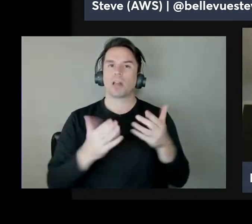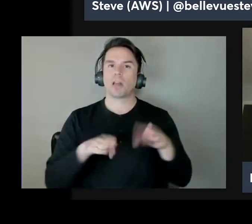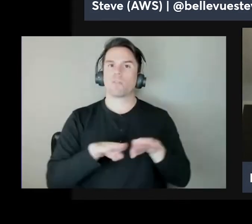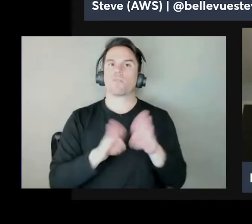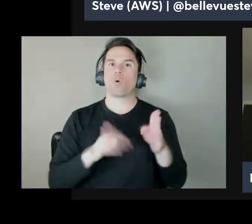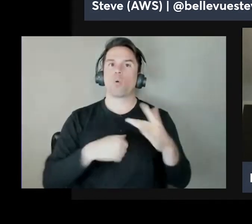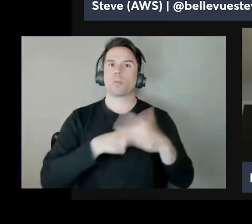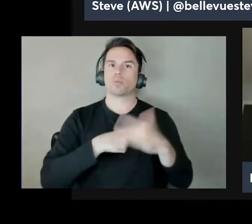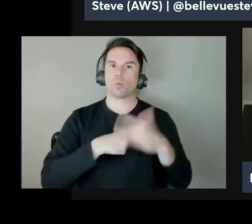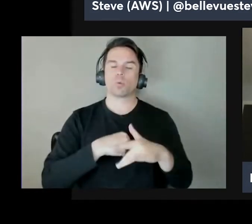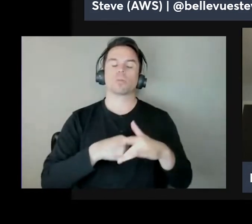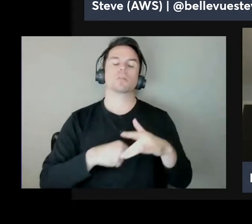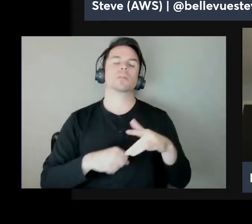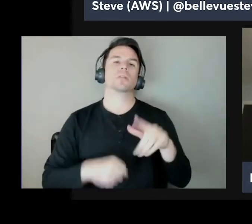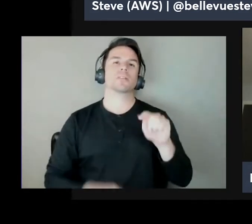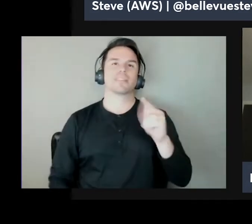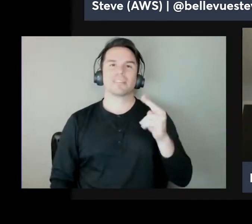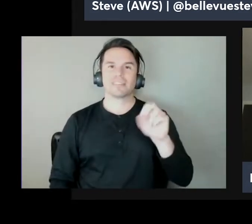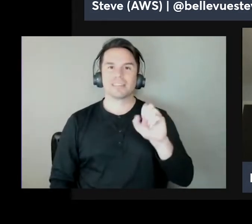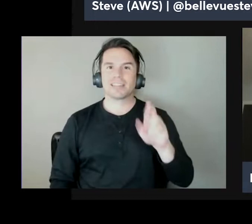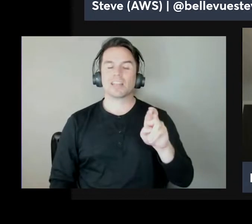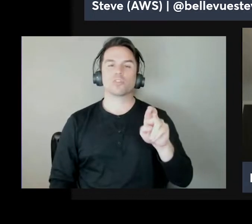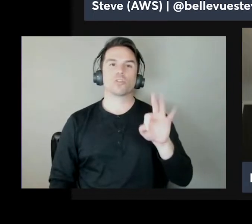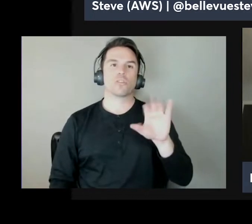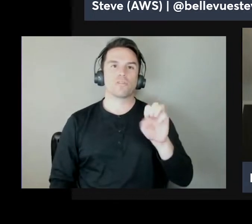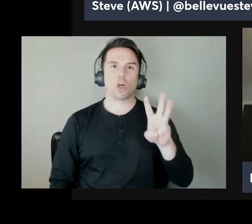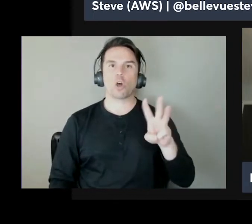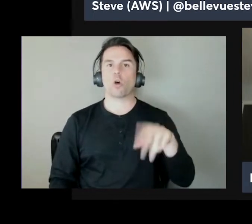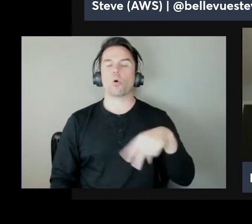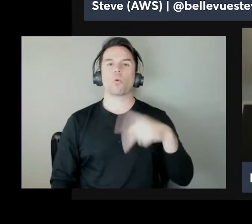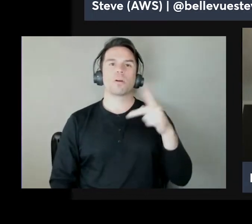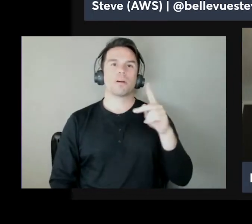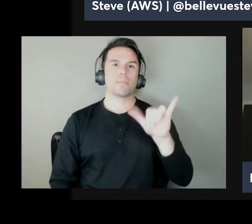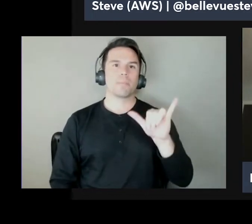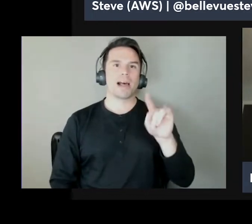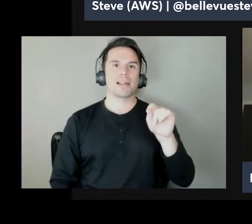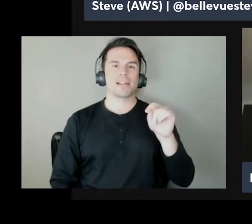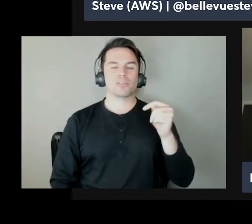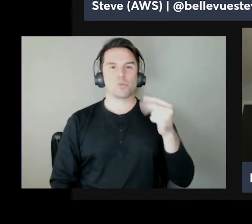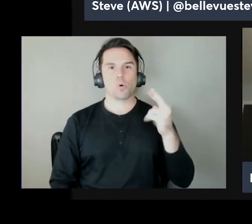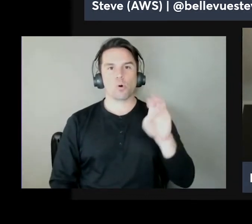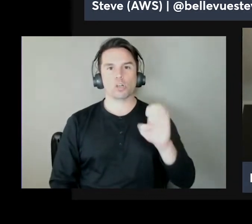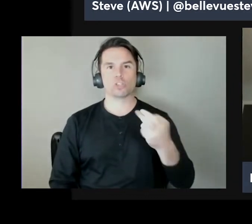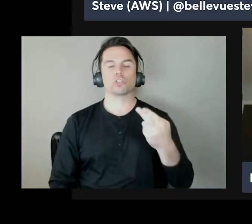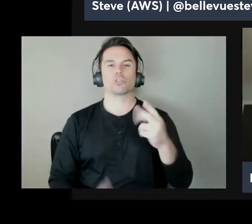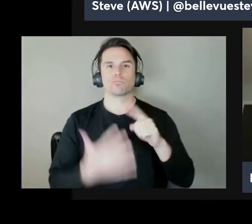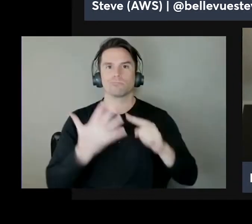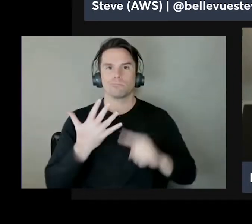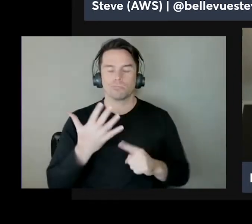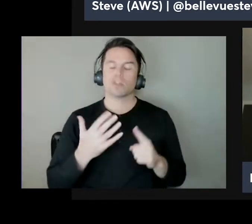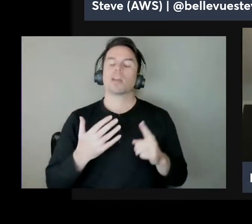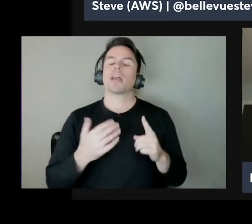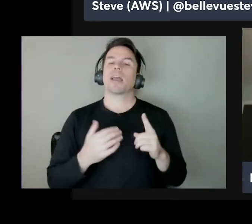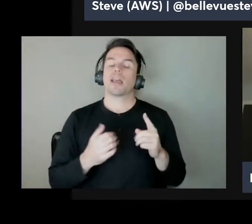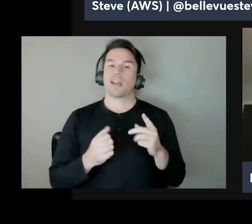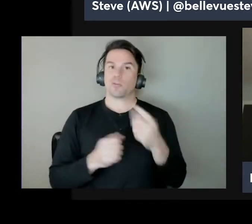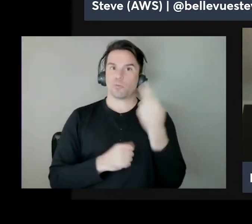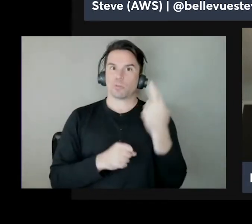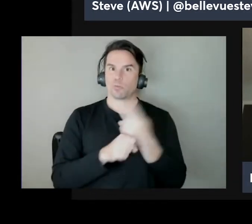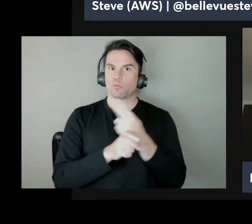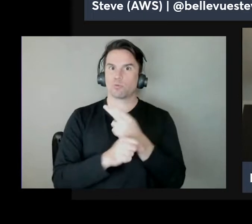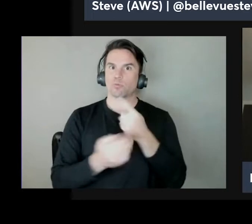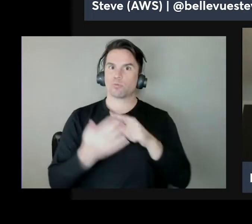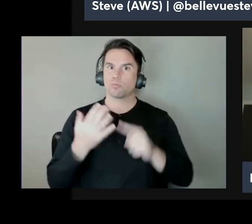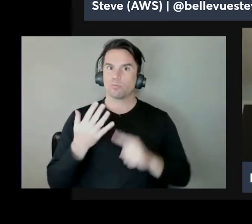like TensorFlow, PyTorch, MXNet. And the big advantage of using deep learning AMIs to initialize those EC2 instances is that